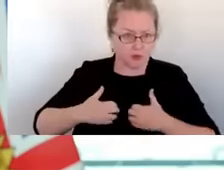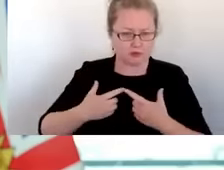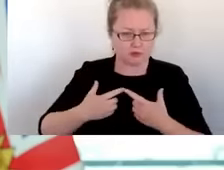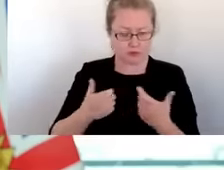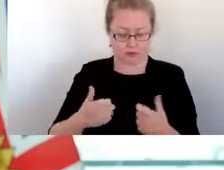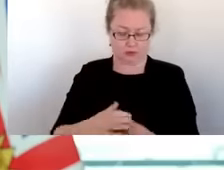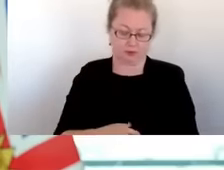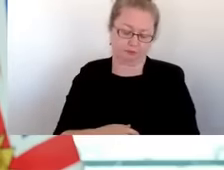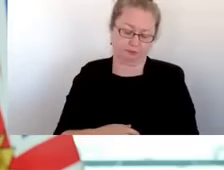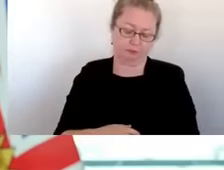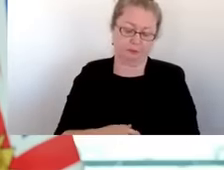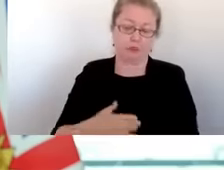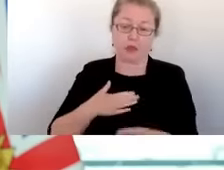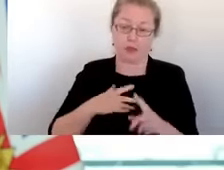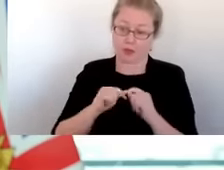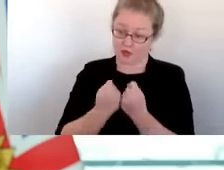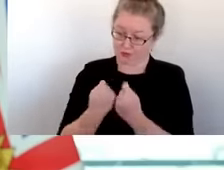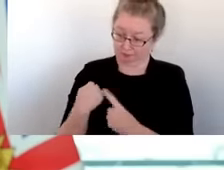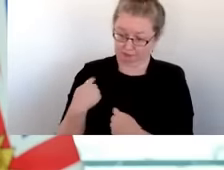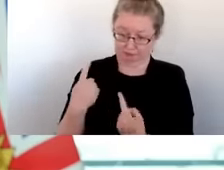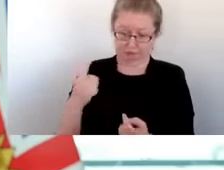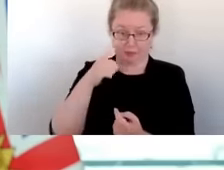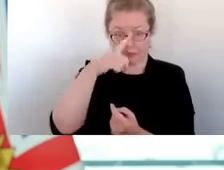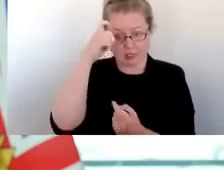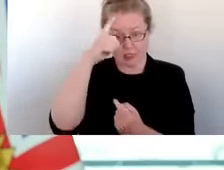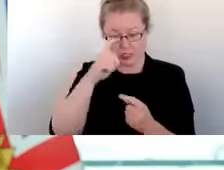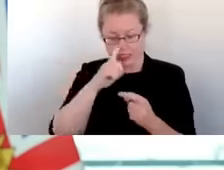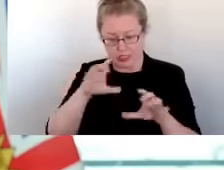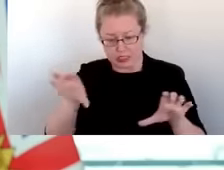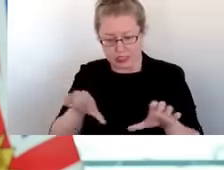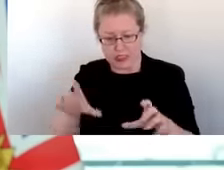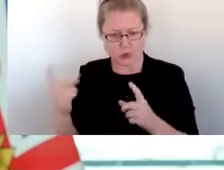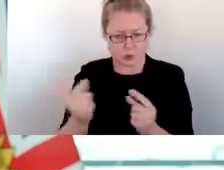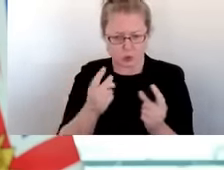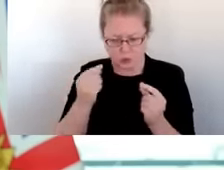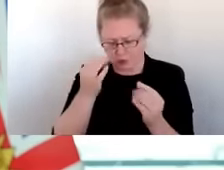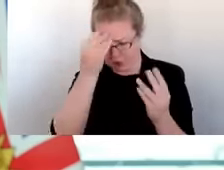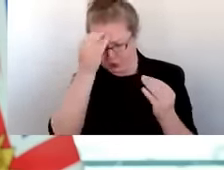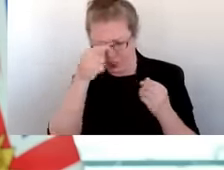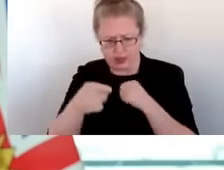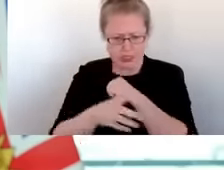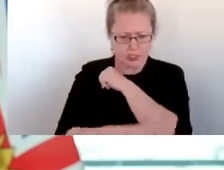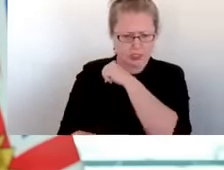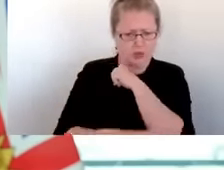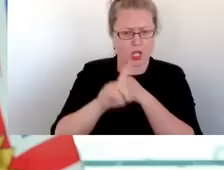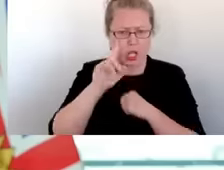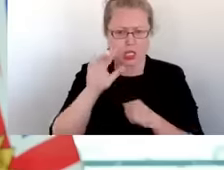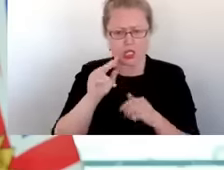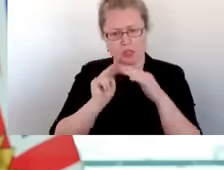team have been working a lot through this summer to try and give a sense of what we might be facing